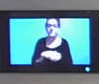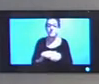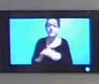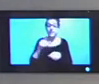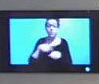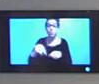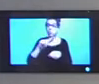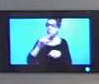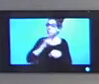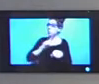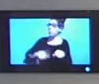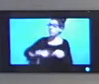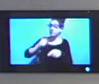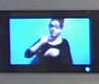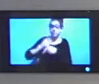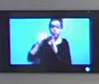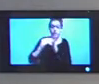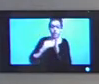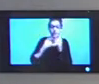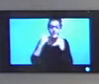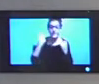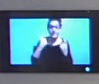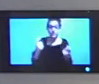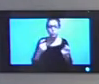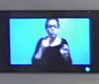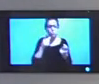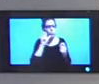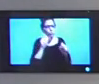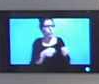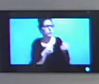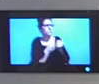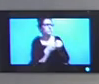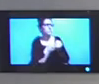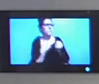a record of sins, O Lord, who could stand?